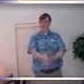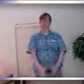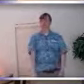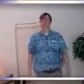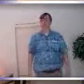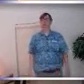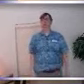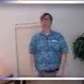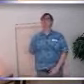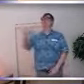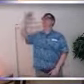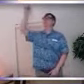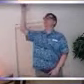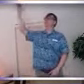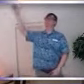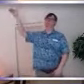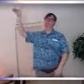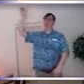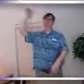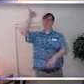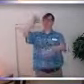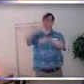of heaven on earth.